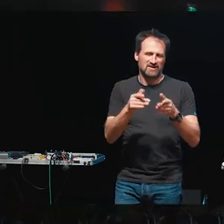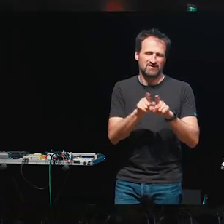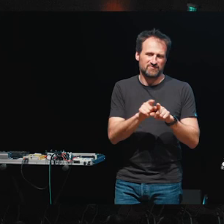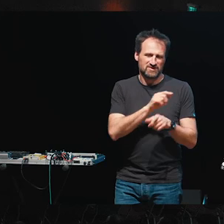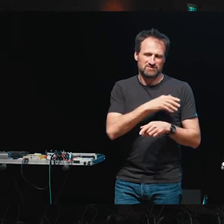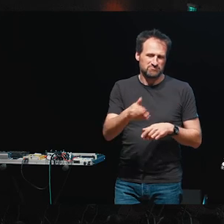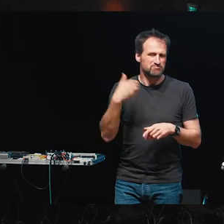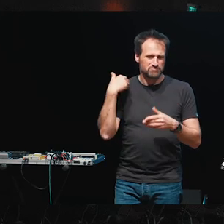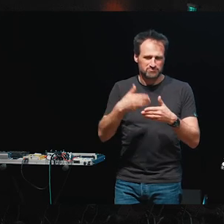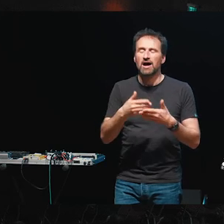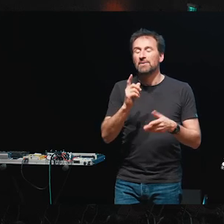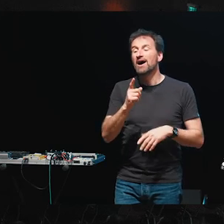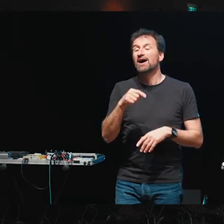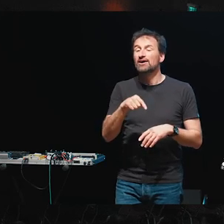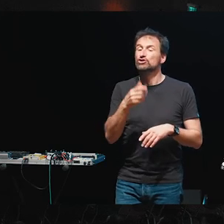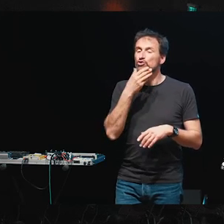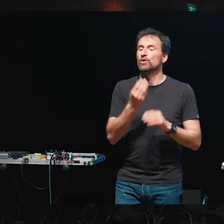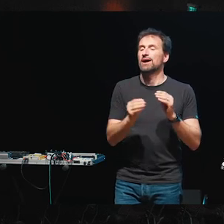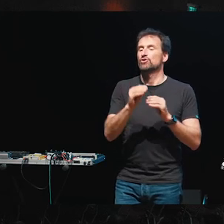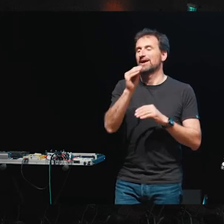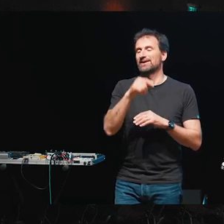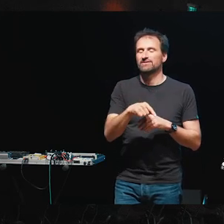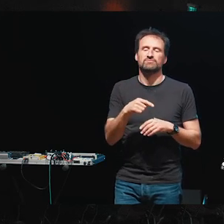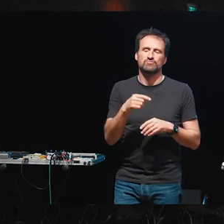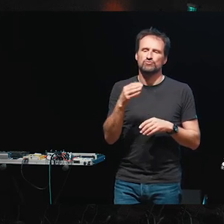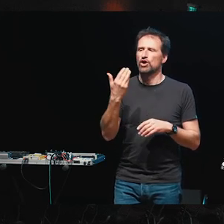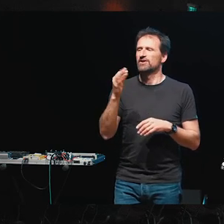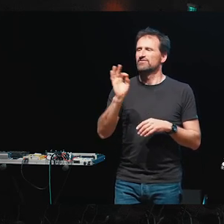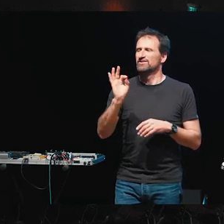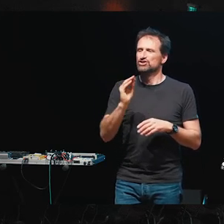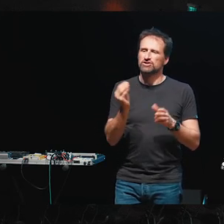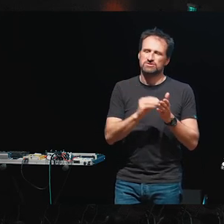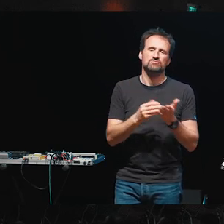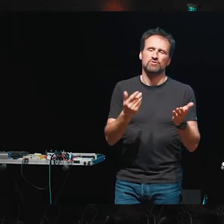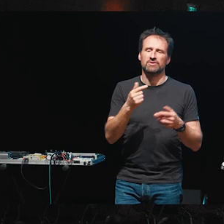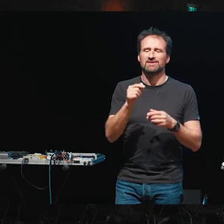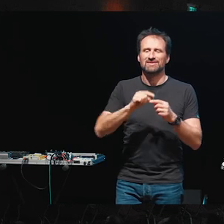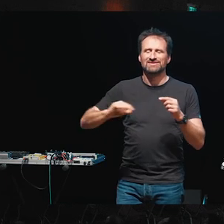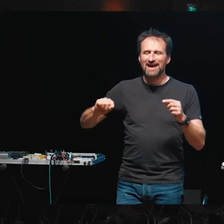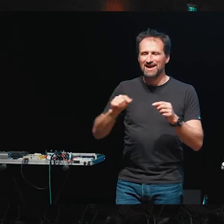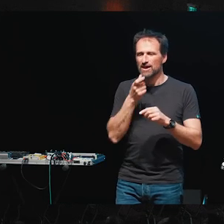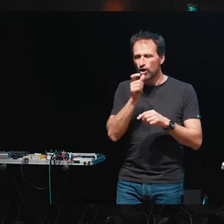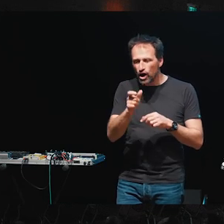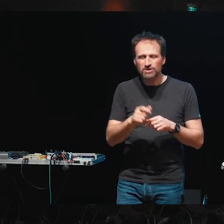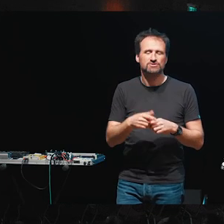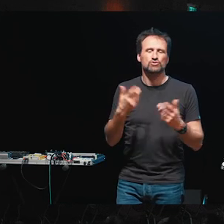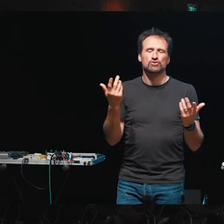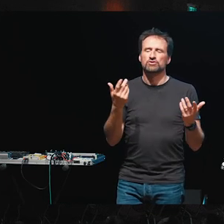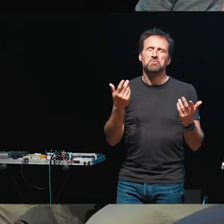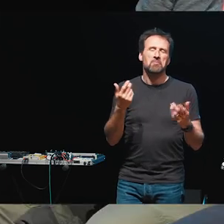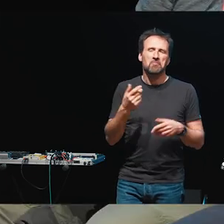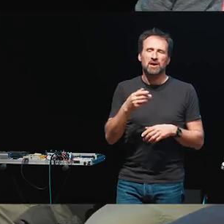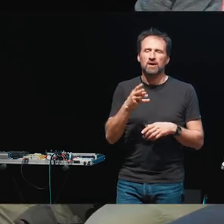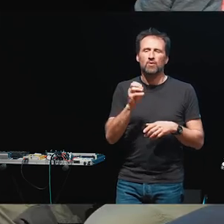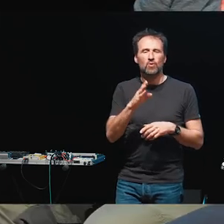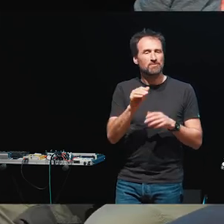upgrade, and there are many other features coming along, like tail calls and reference types, which make WebAssembly and JavaScript work